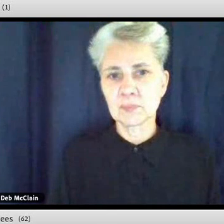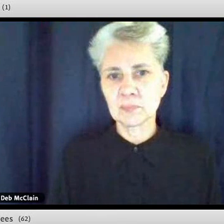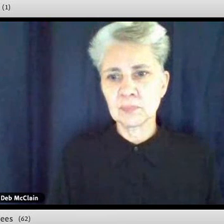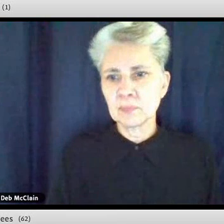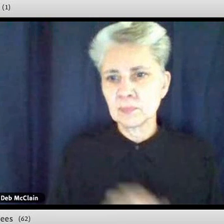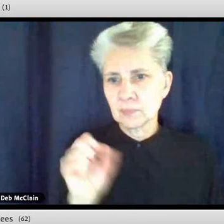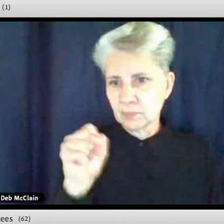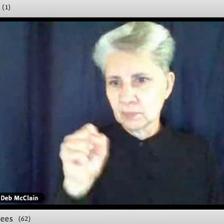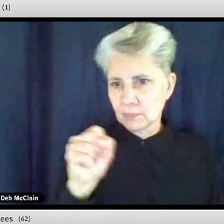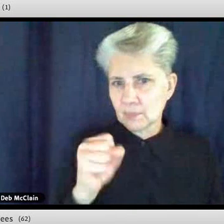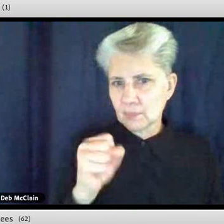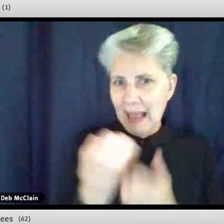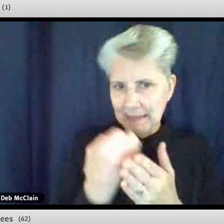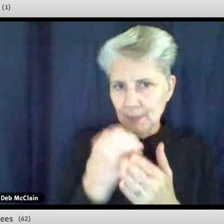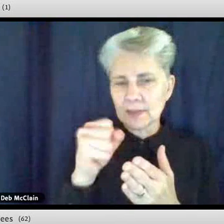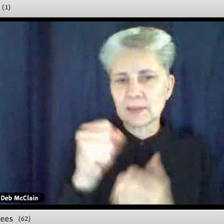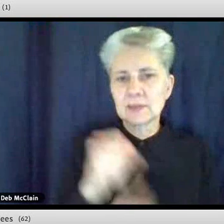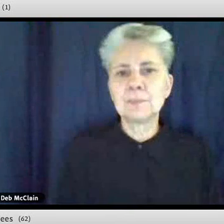well.